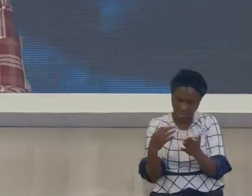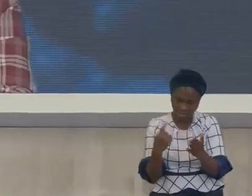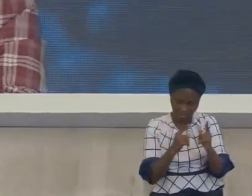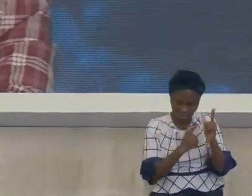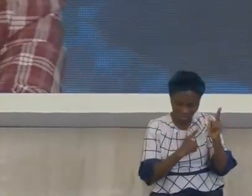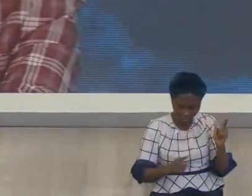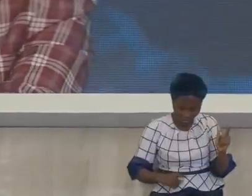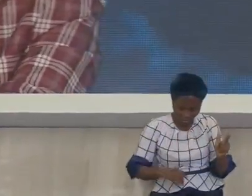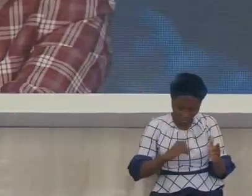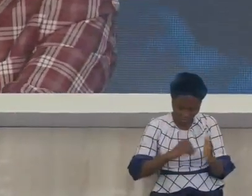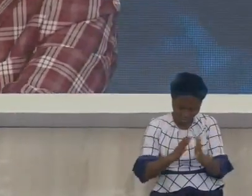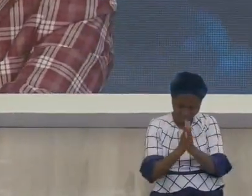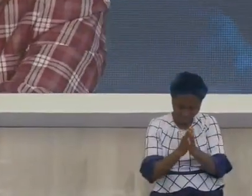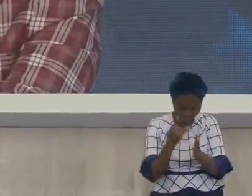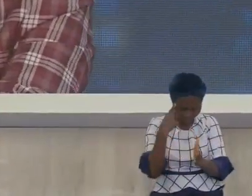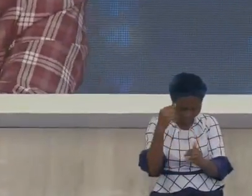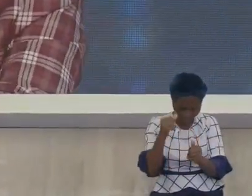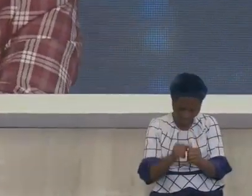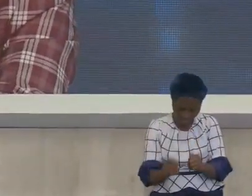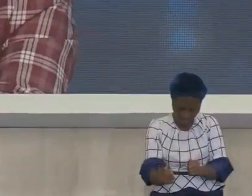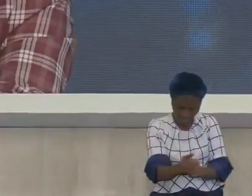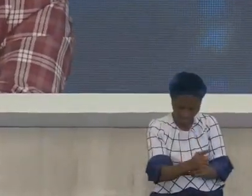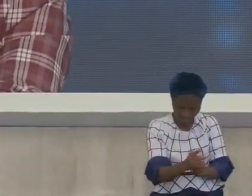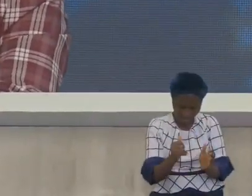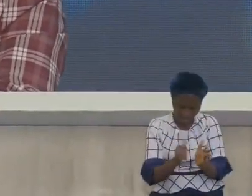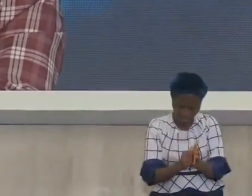word this morning,